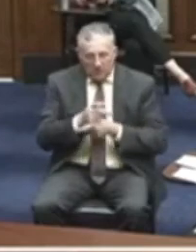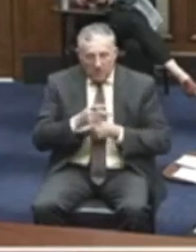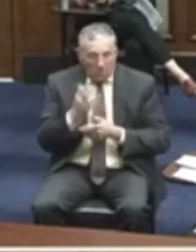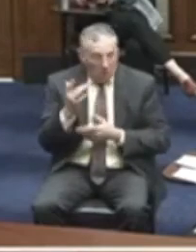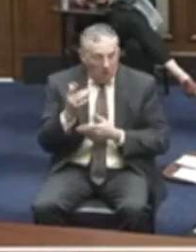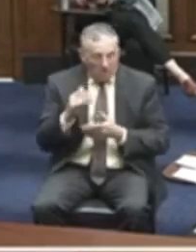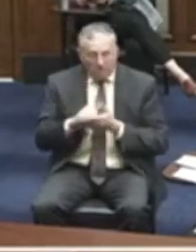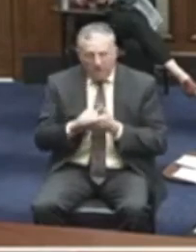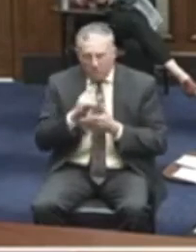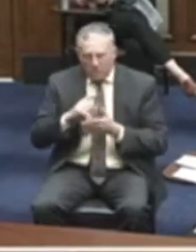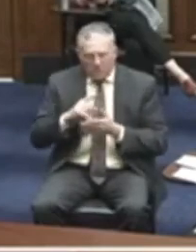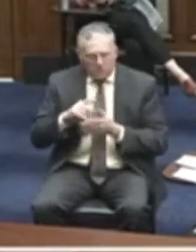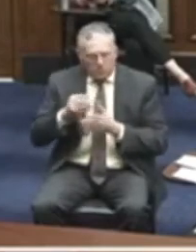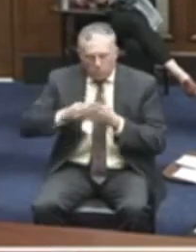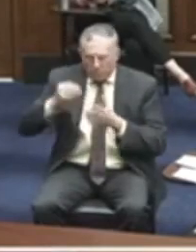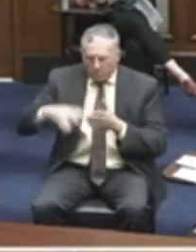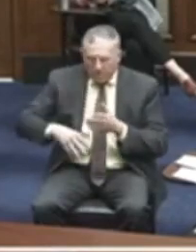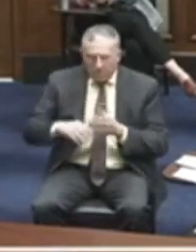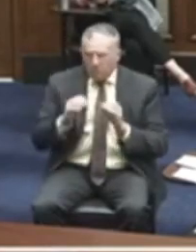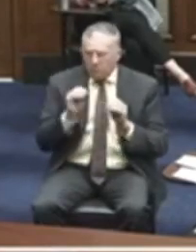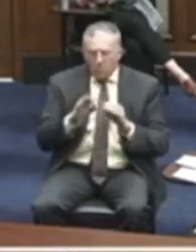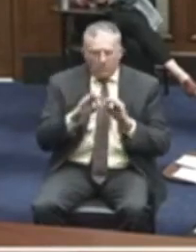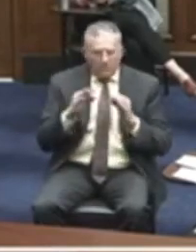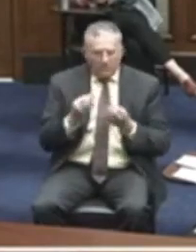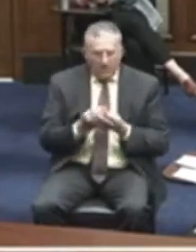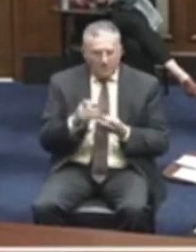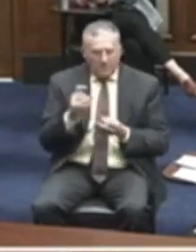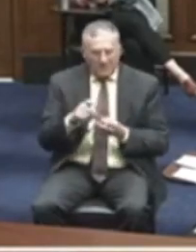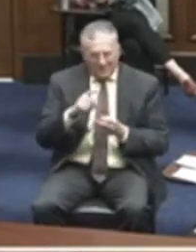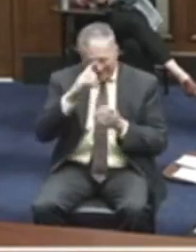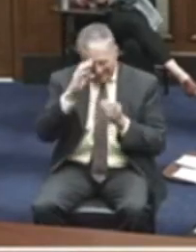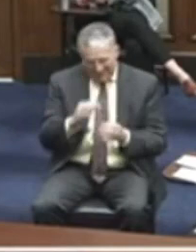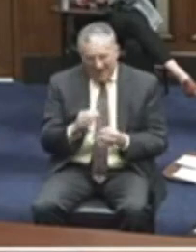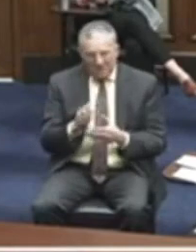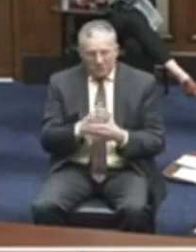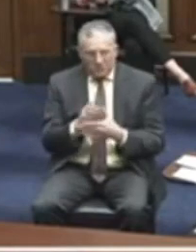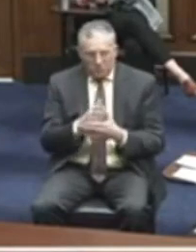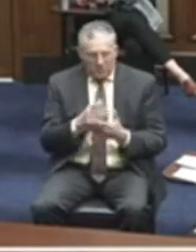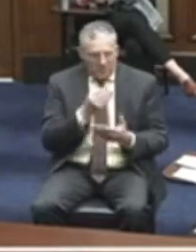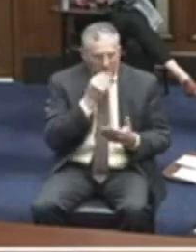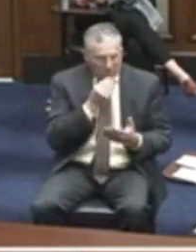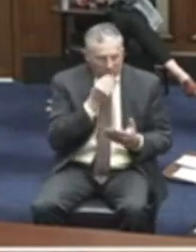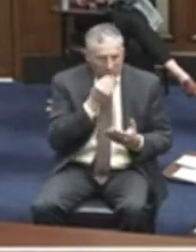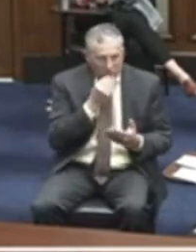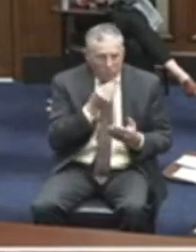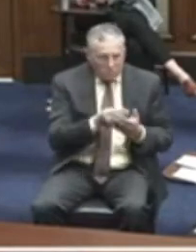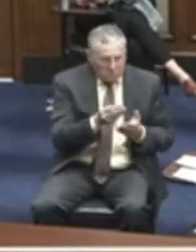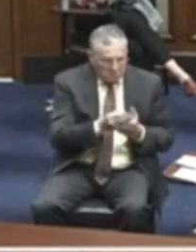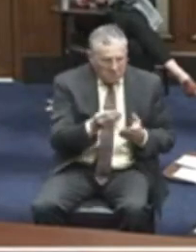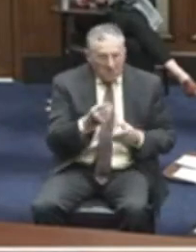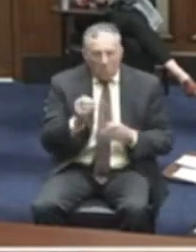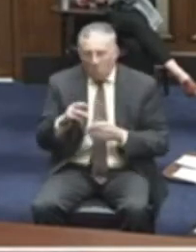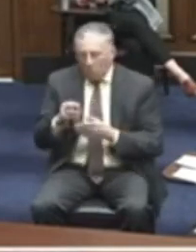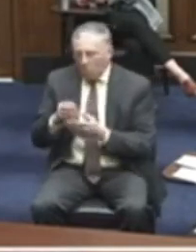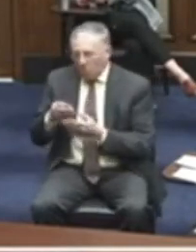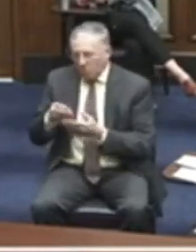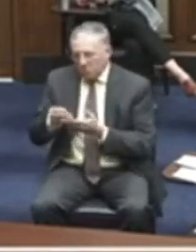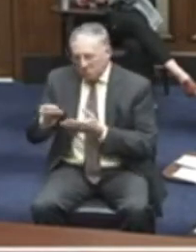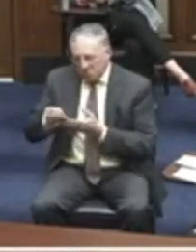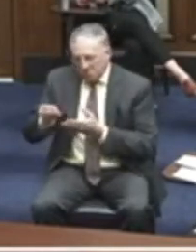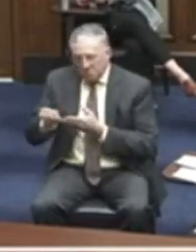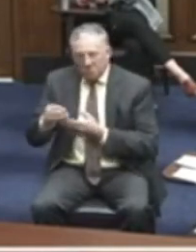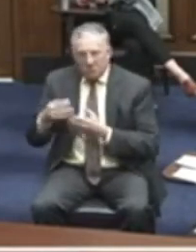too expensive, and no family has to decide between putting food on the table or paying their medical